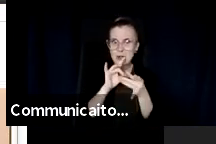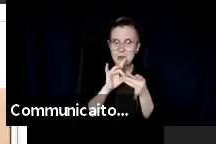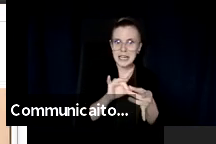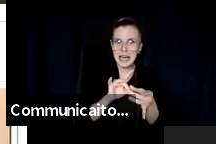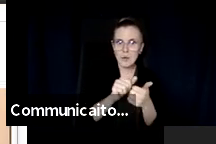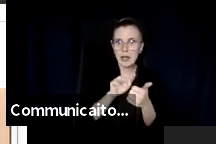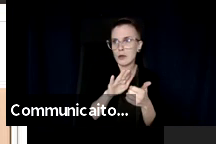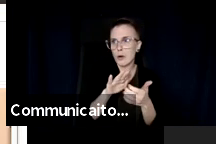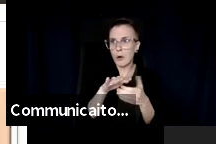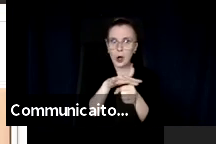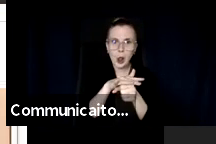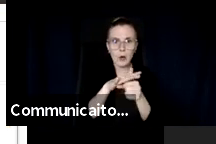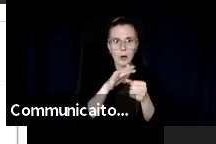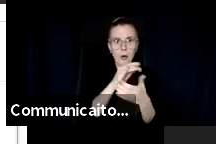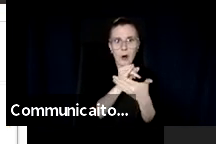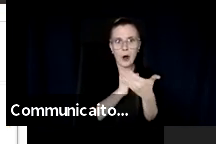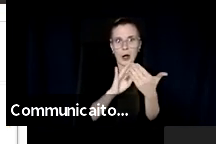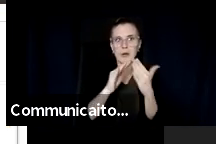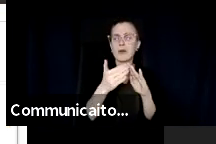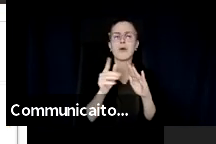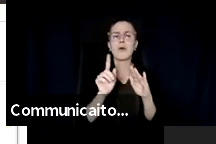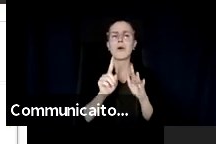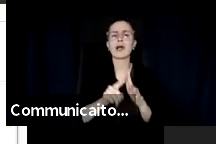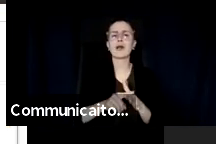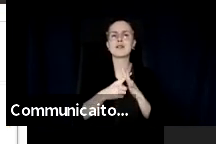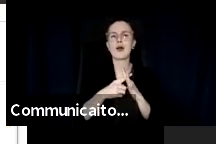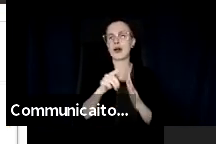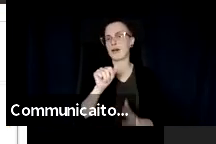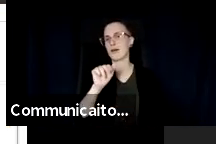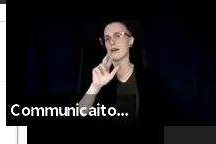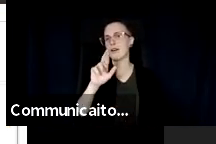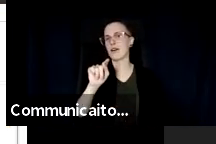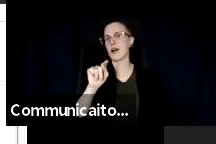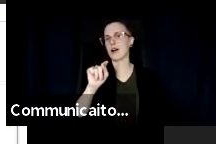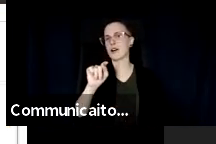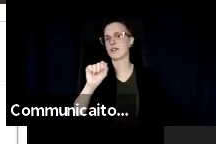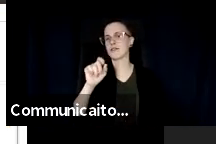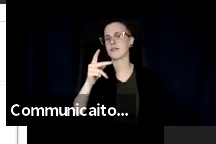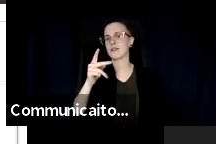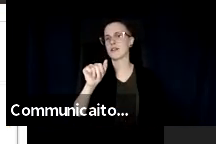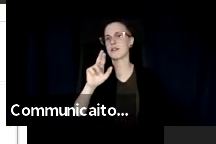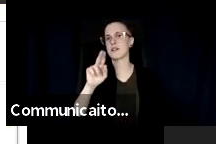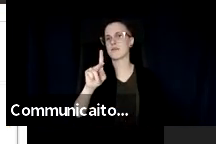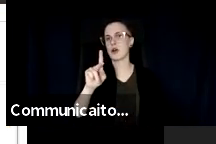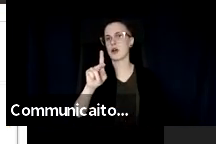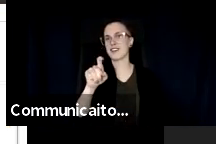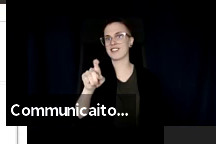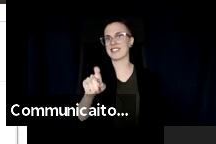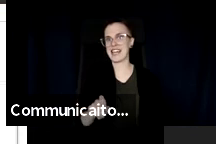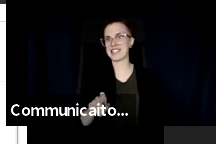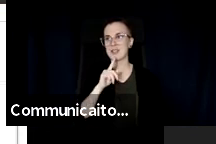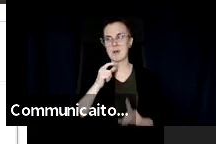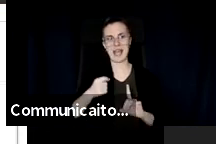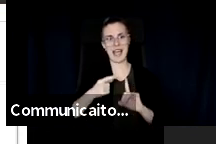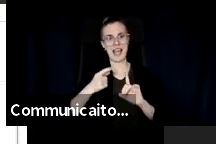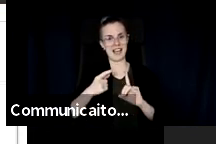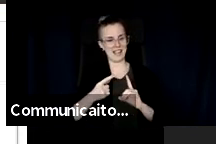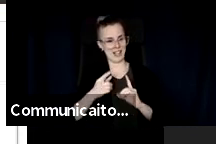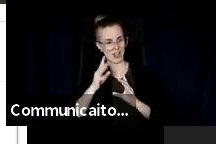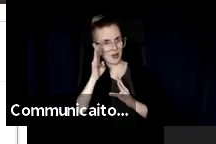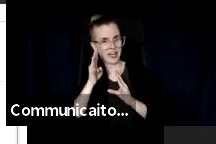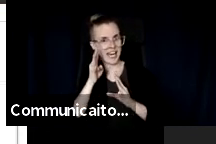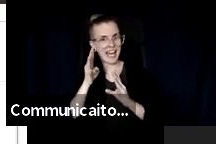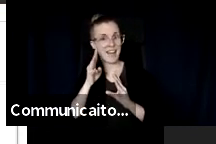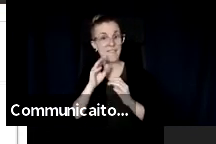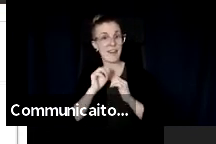start? Start with Art Spark Texas. We spark the creative in everyone by connecting artists with